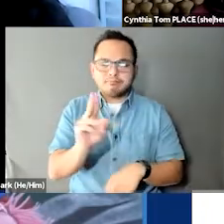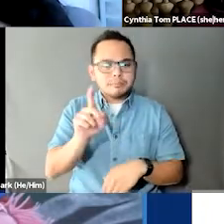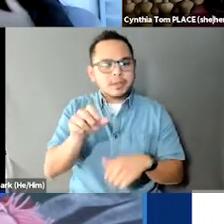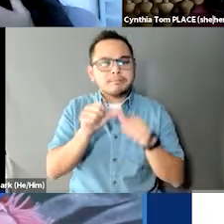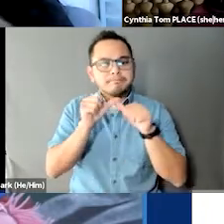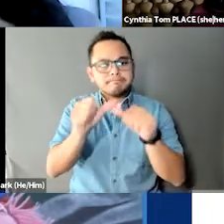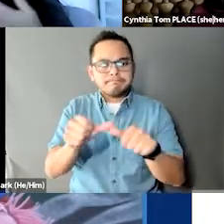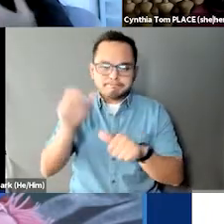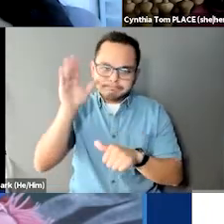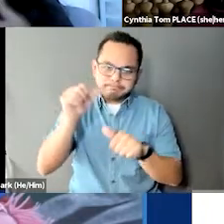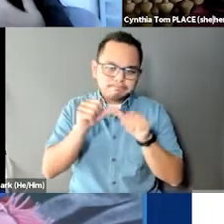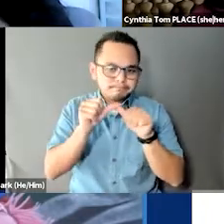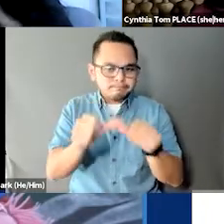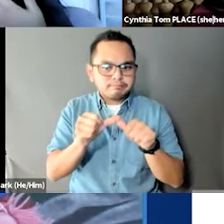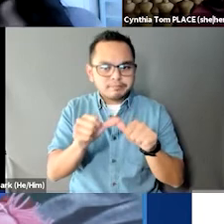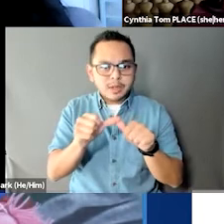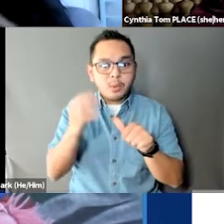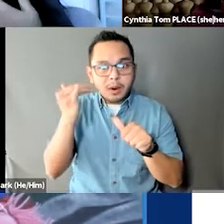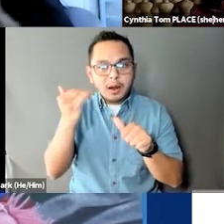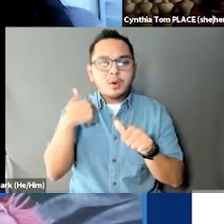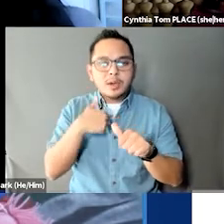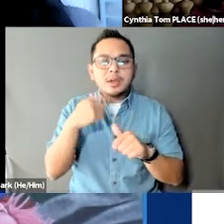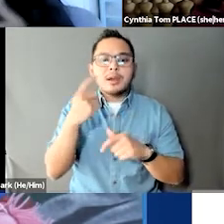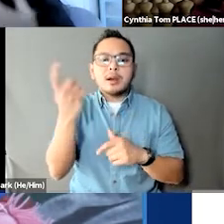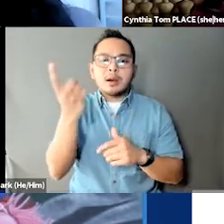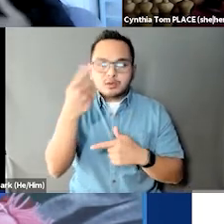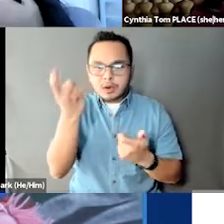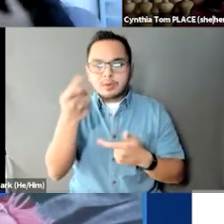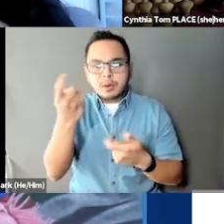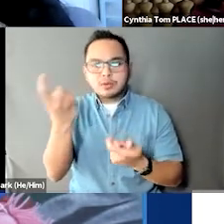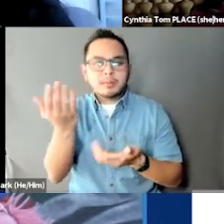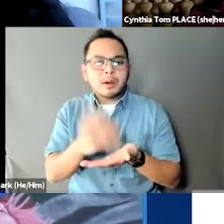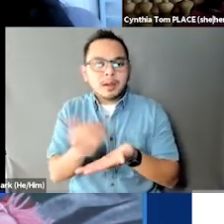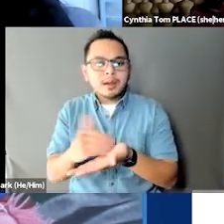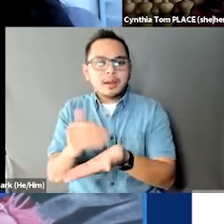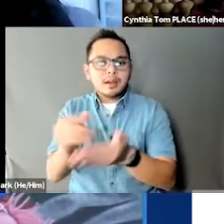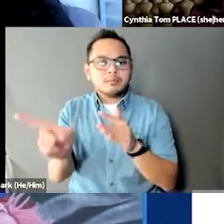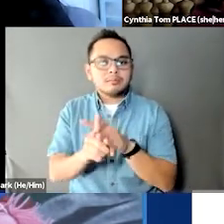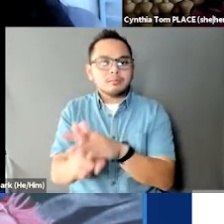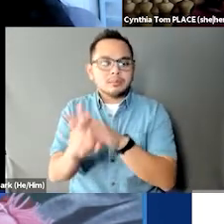be continually done because we're continually being re-traumatized, and these issues keep coming up.